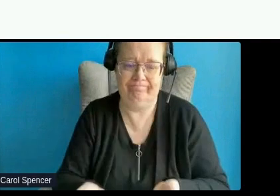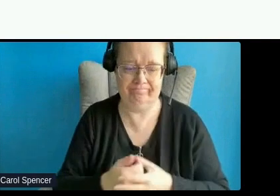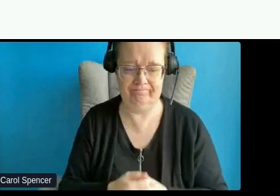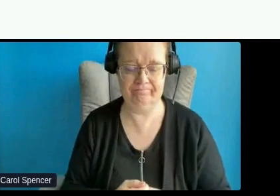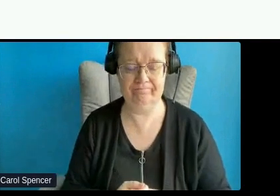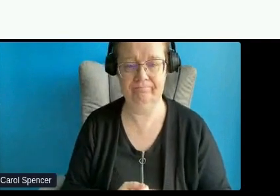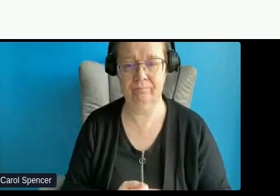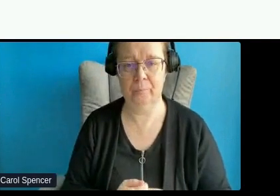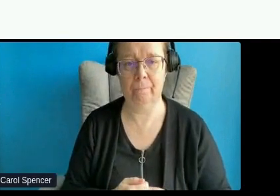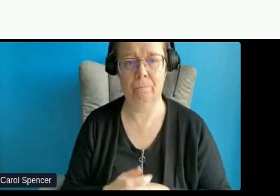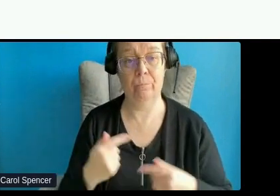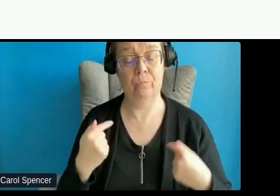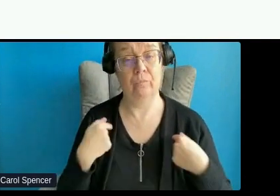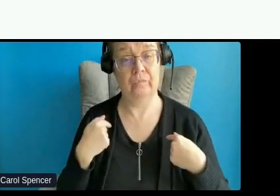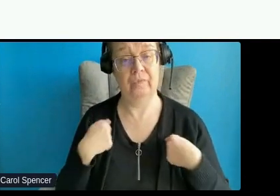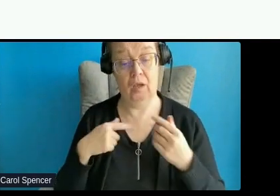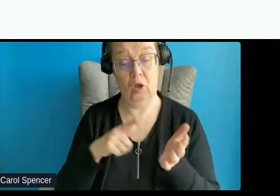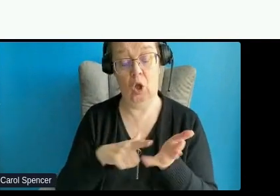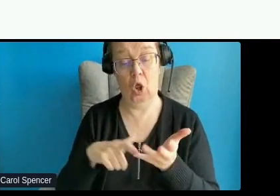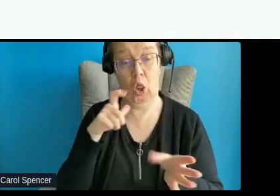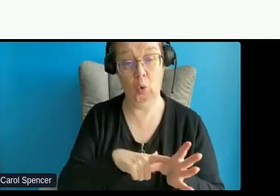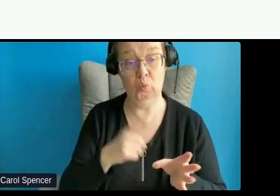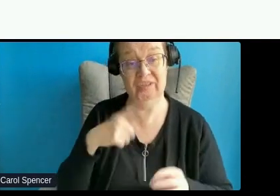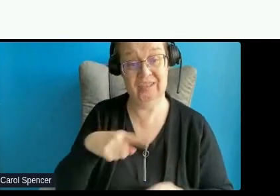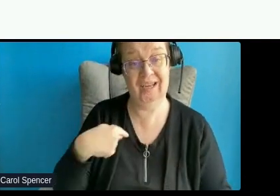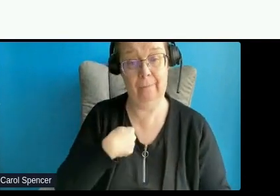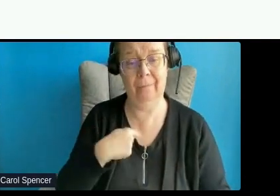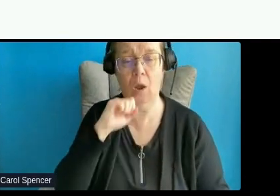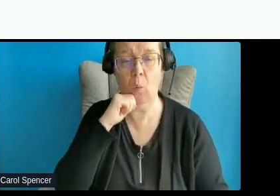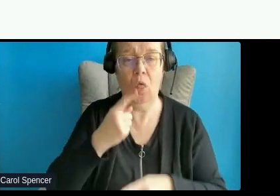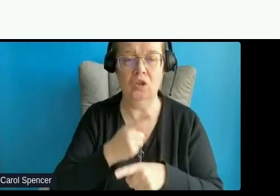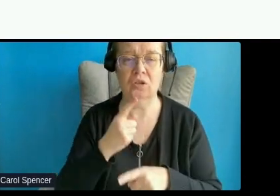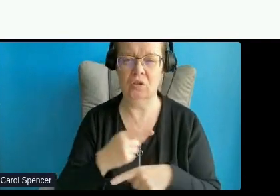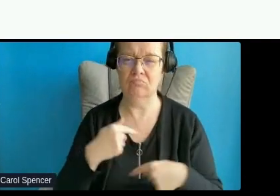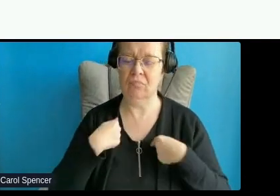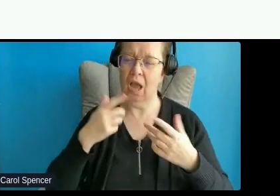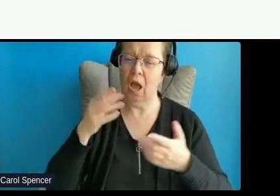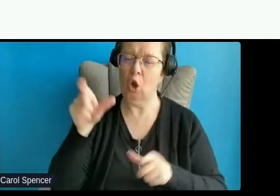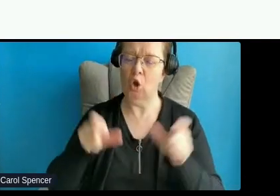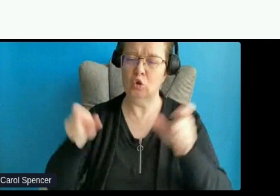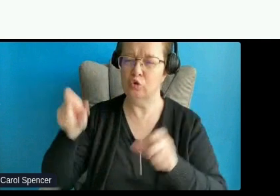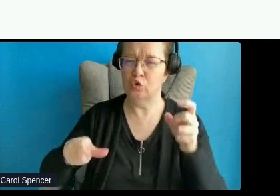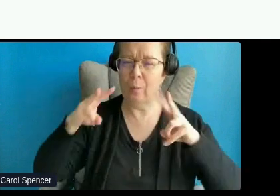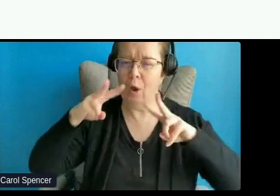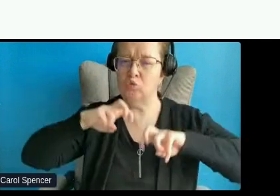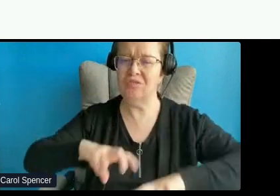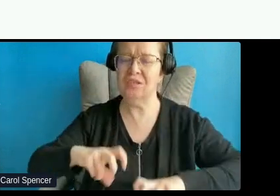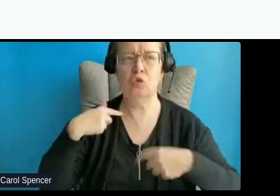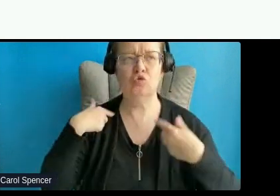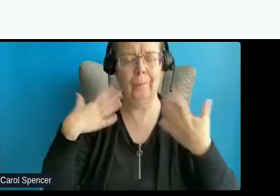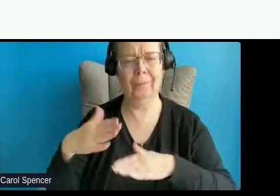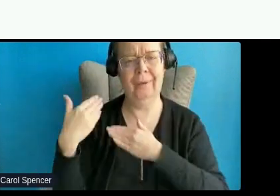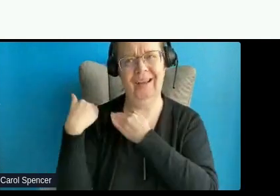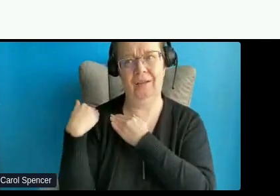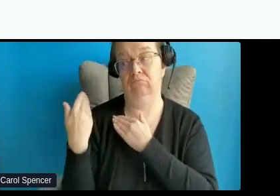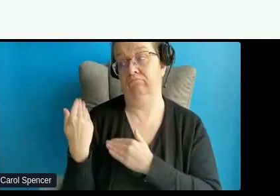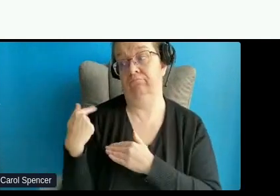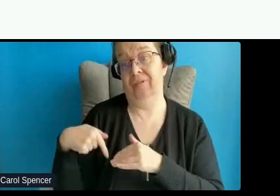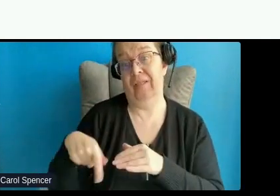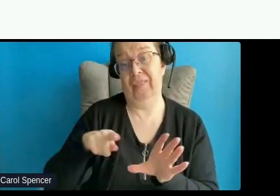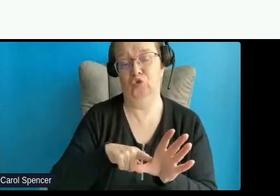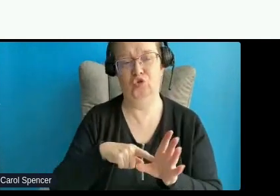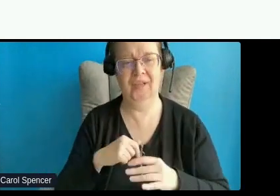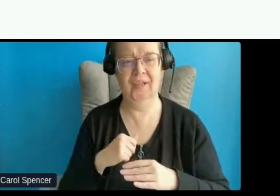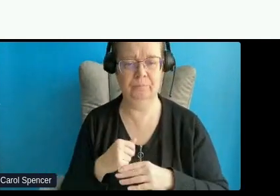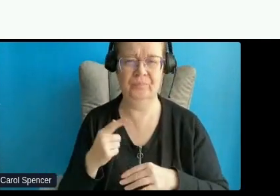So today Lucy and I are going to talk to you about our consumer research, which we undertook earlier this year and published